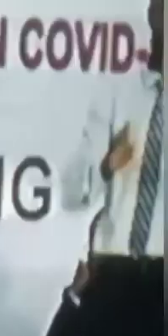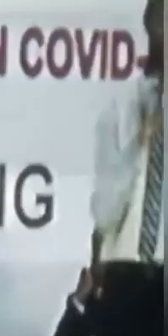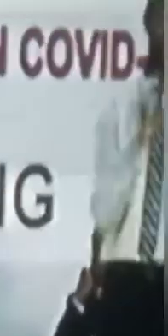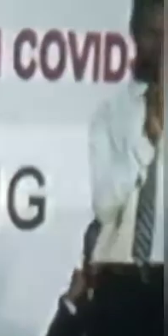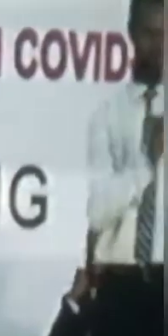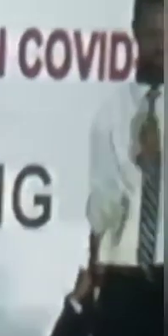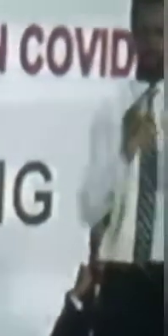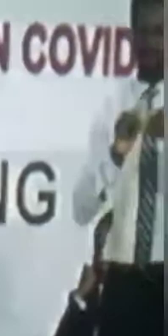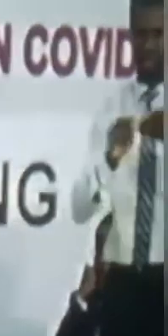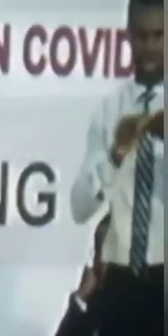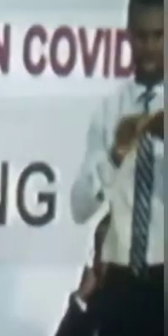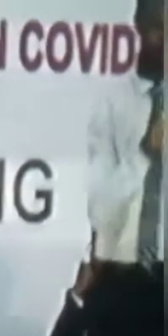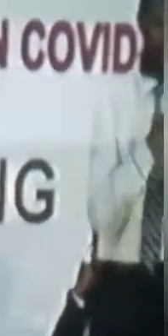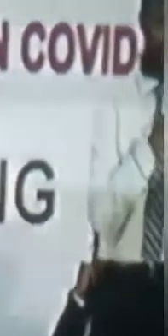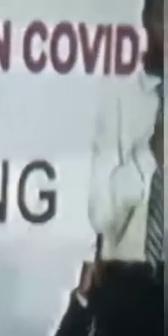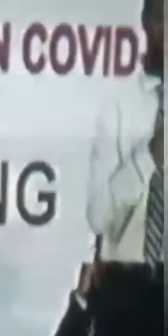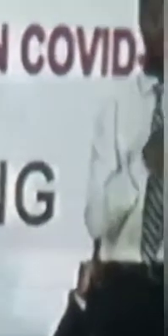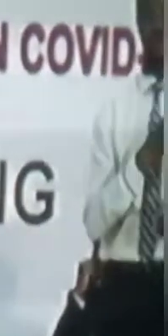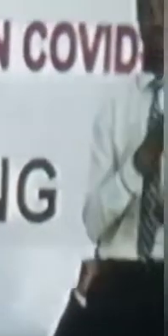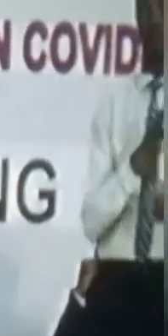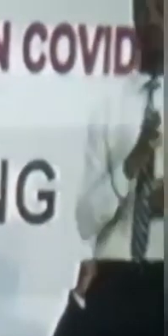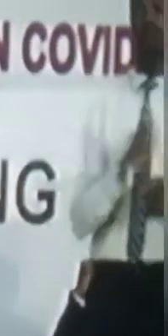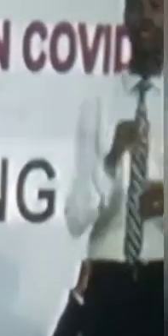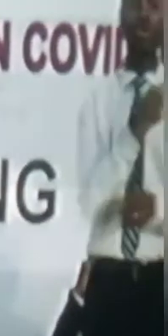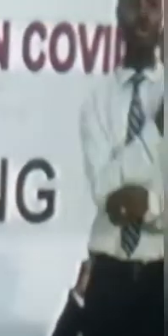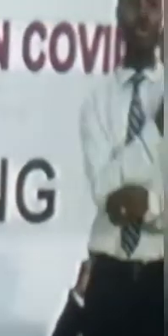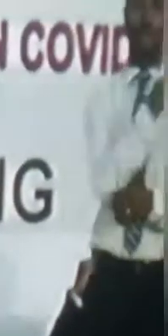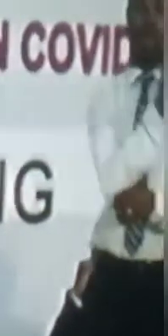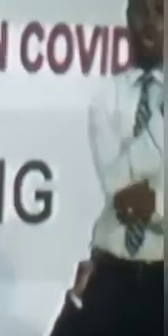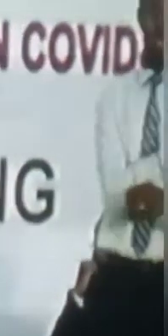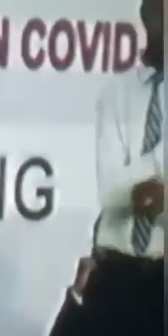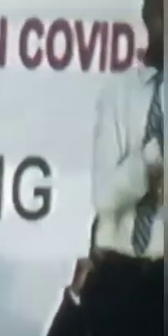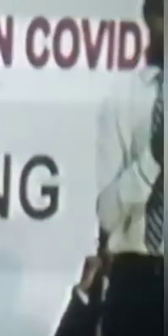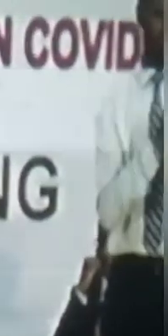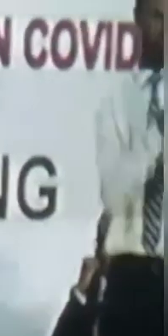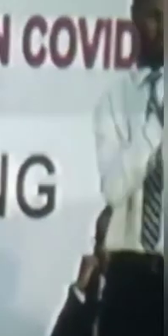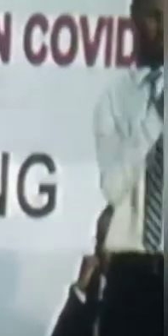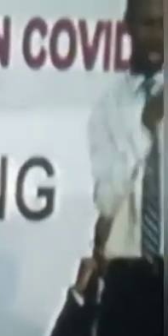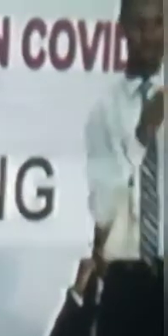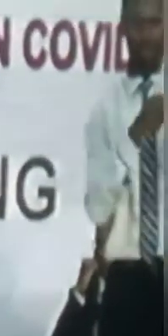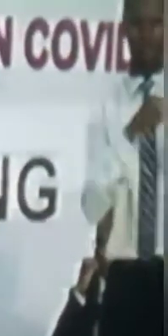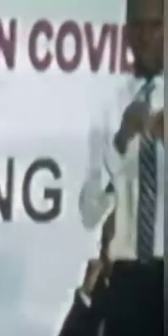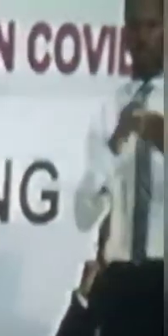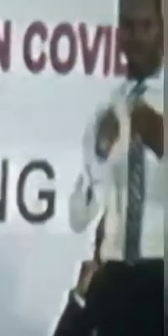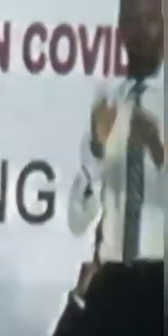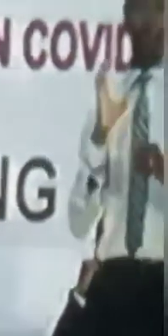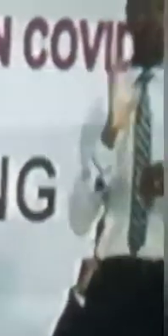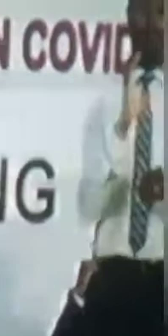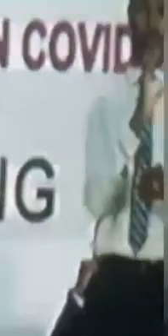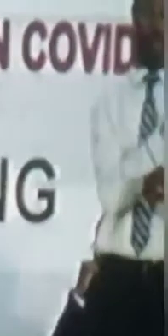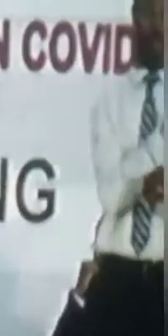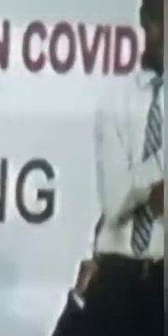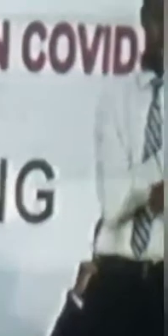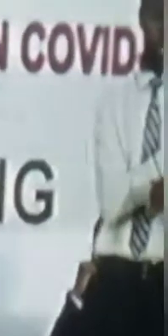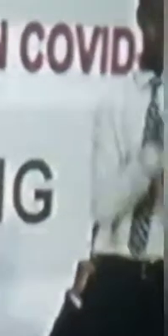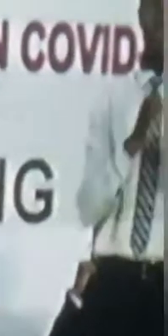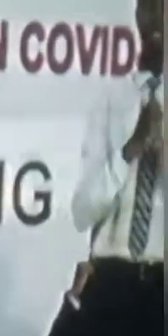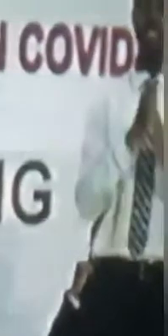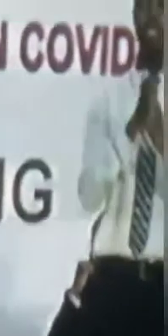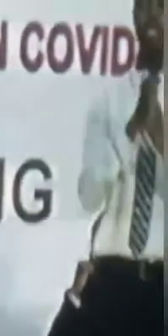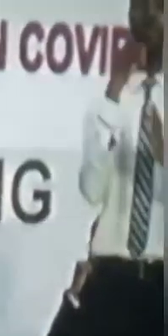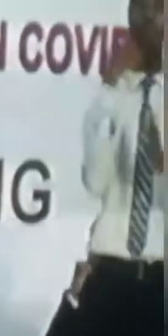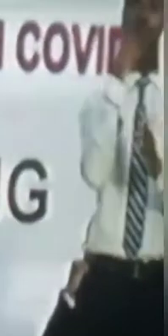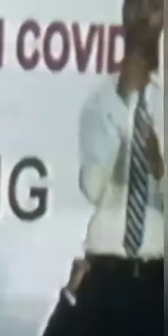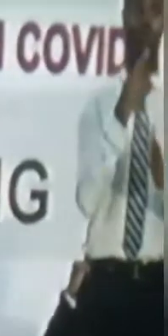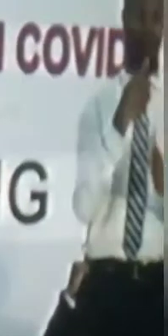The Hospital Accreditation Committee, which is led by the Honorable Commissioner of Lagos State and the team from